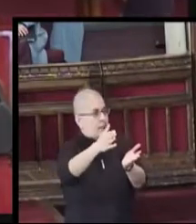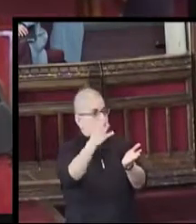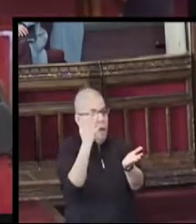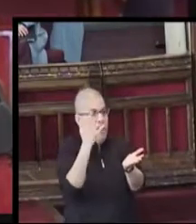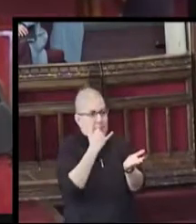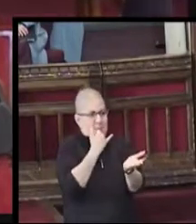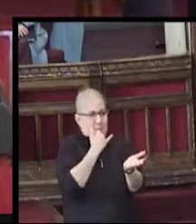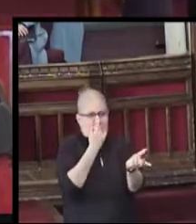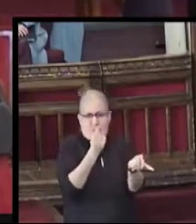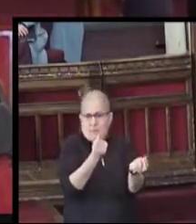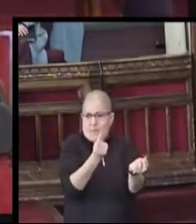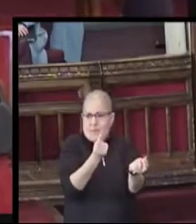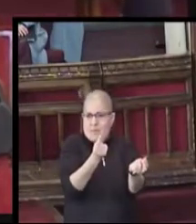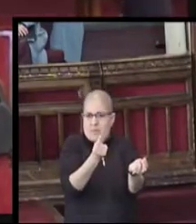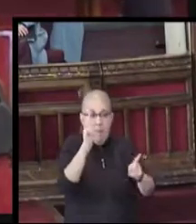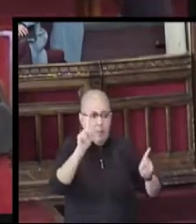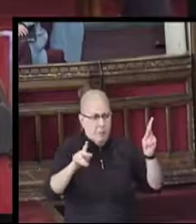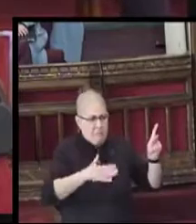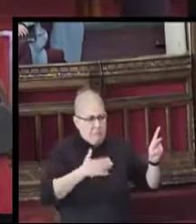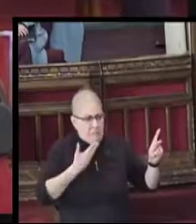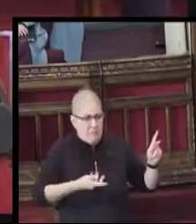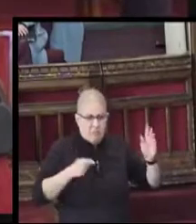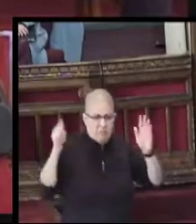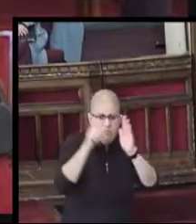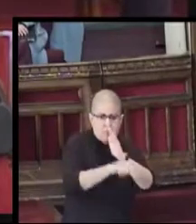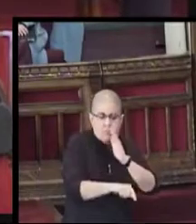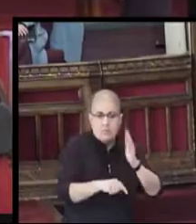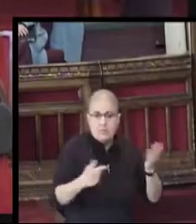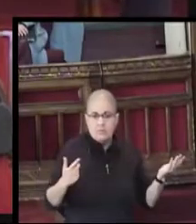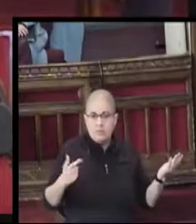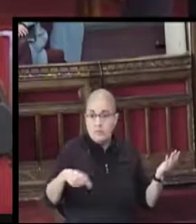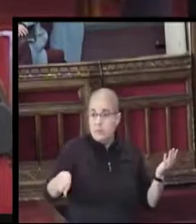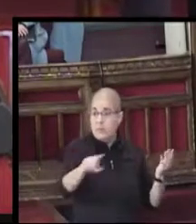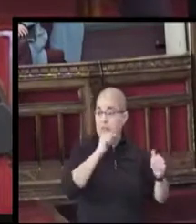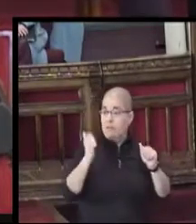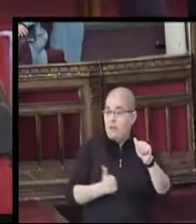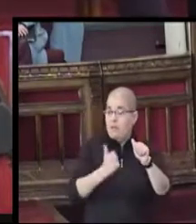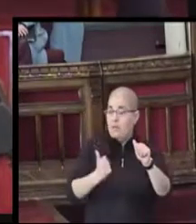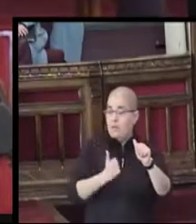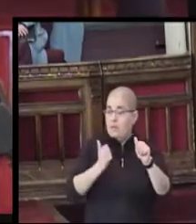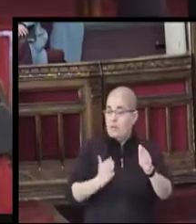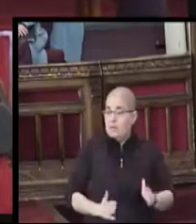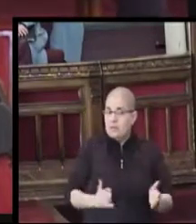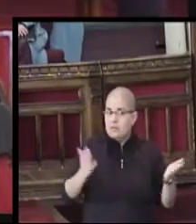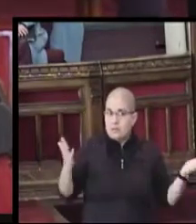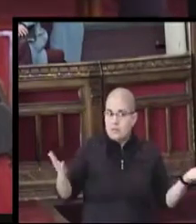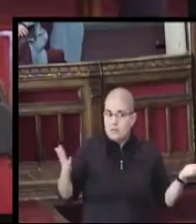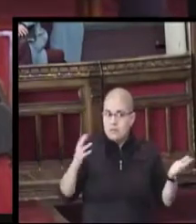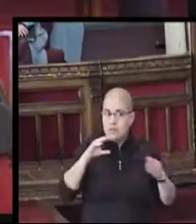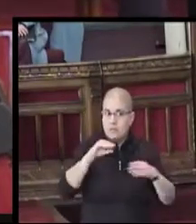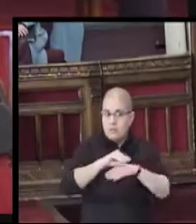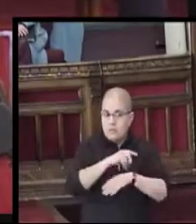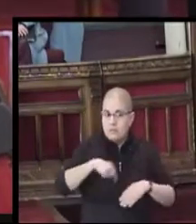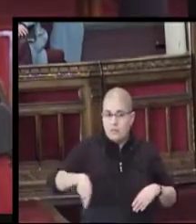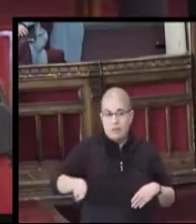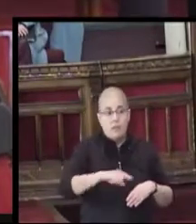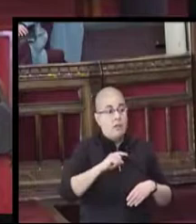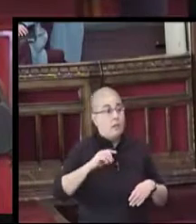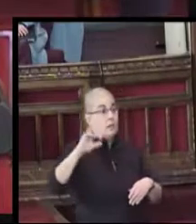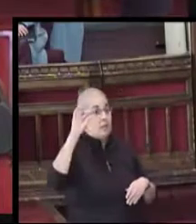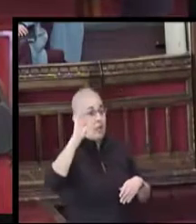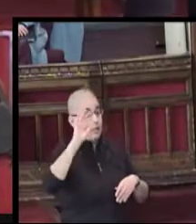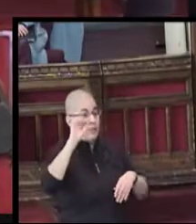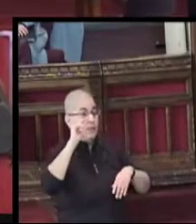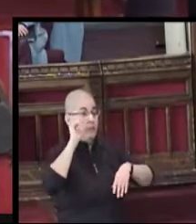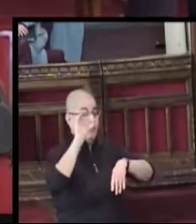people, and what does that say to us as his followers? The gospel reading this morning is an amazing